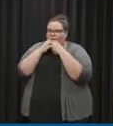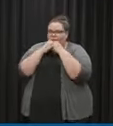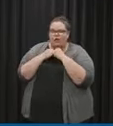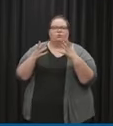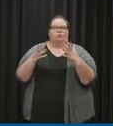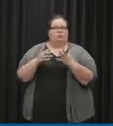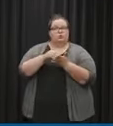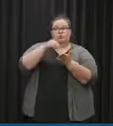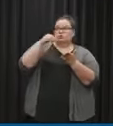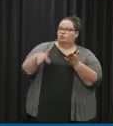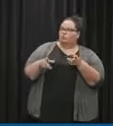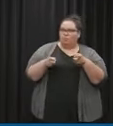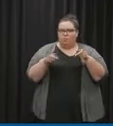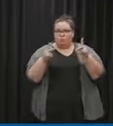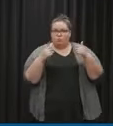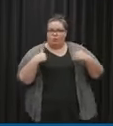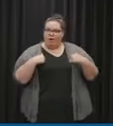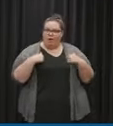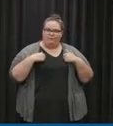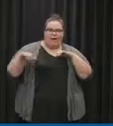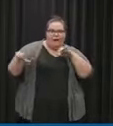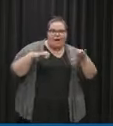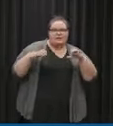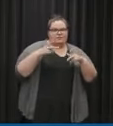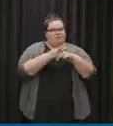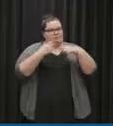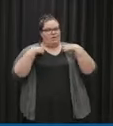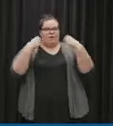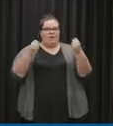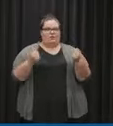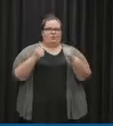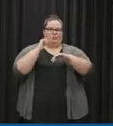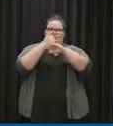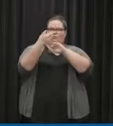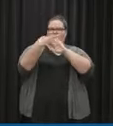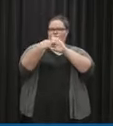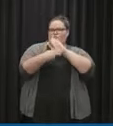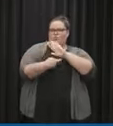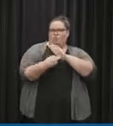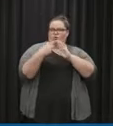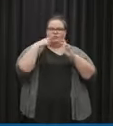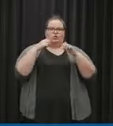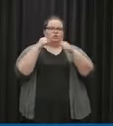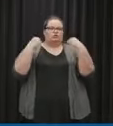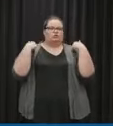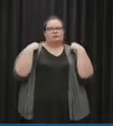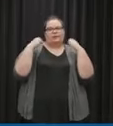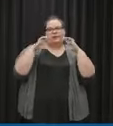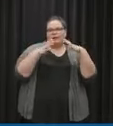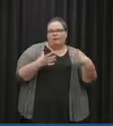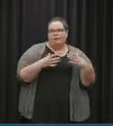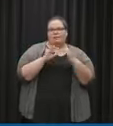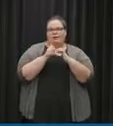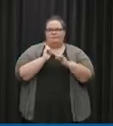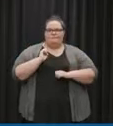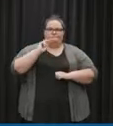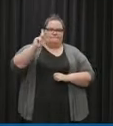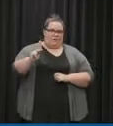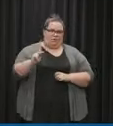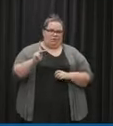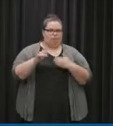sure students have plenty of opportunity to be active and stay healthy, we have developed guidelines for physical education and school sports in our return to